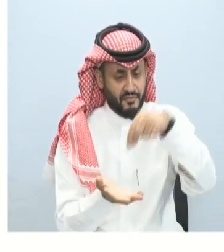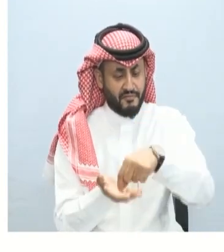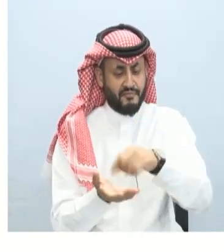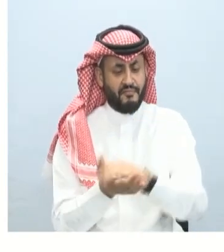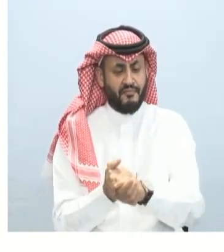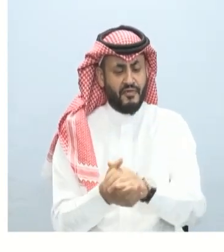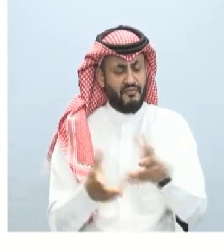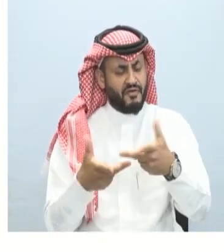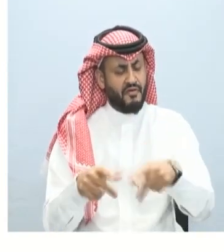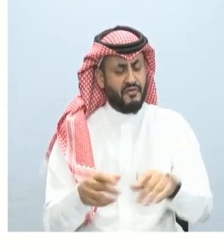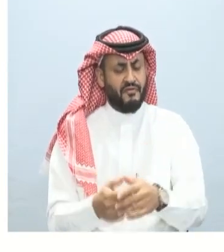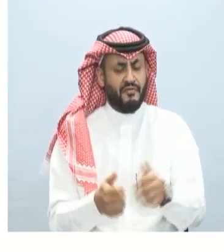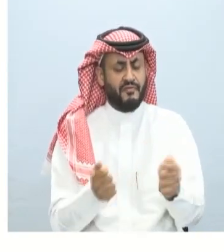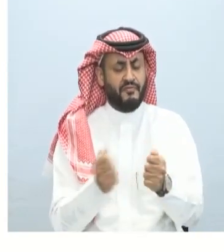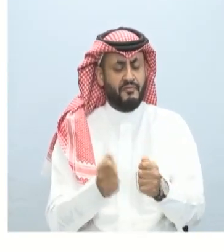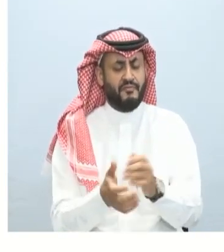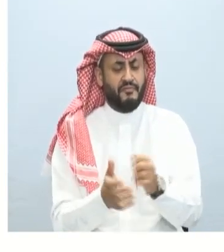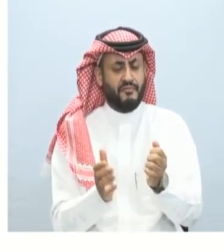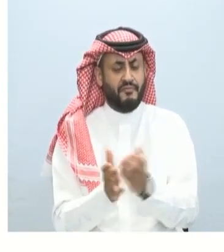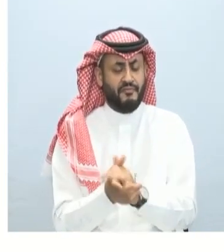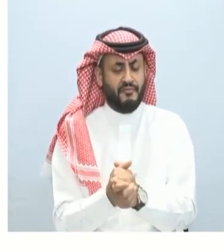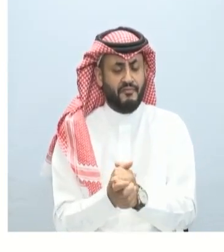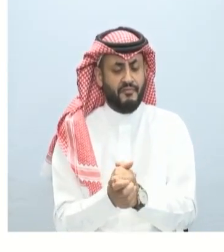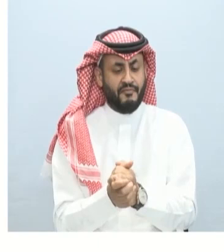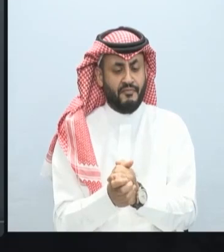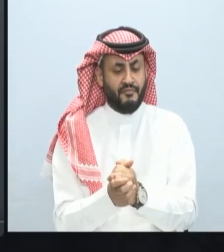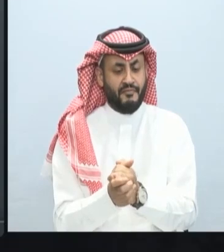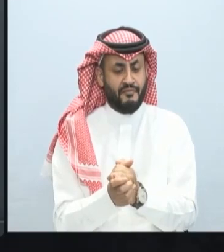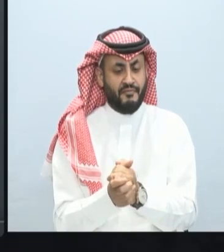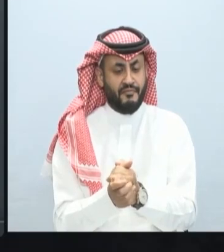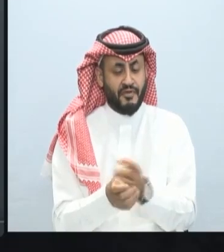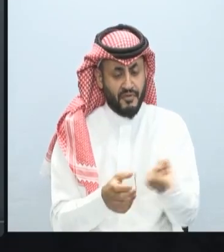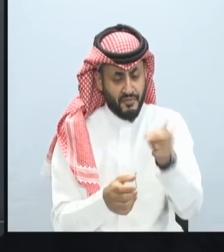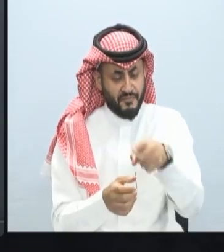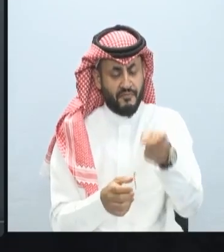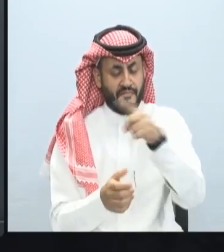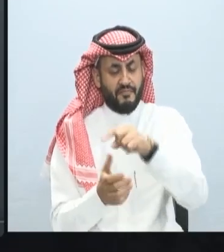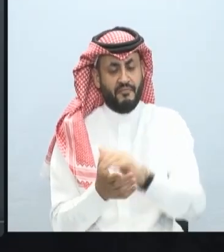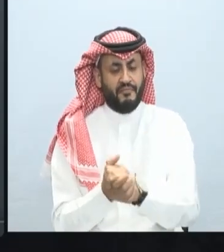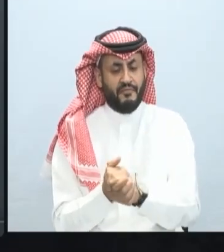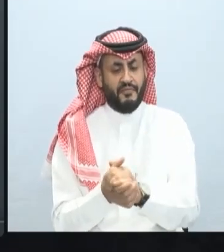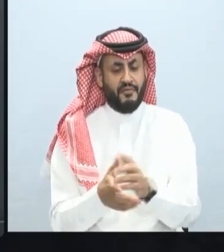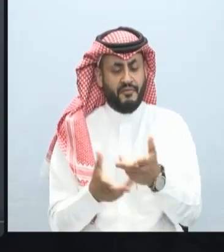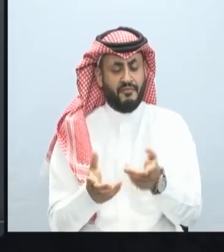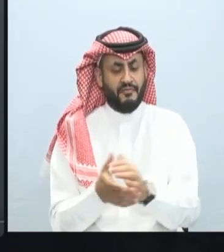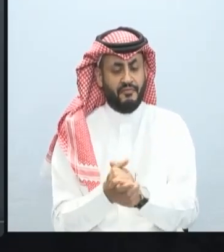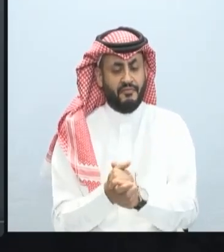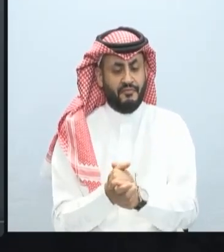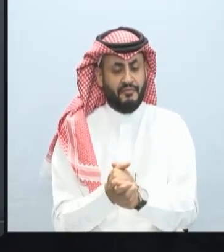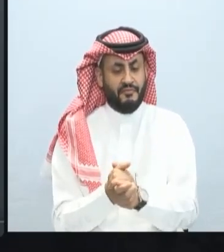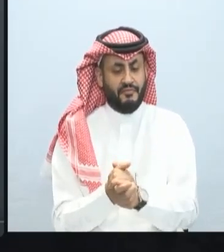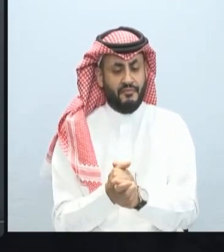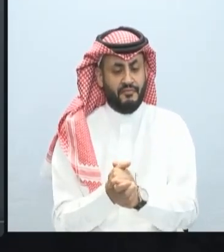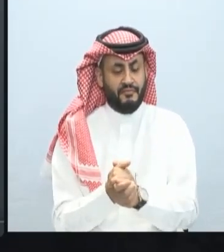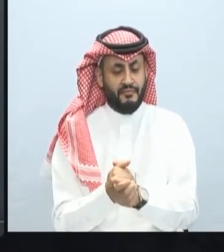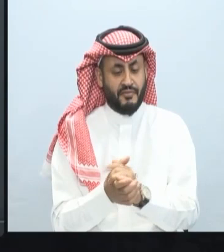and we completed exercises and tasks in the expansion. We are going to have more exercises in our expansion parts, so